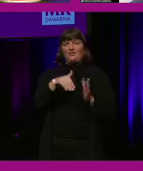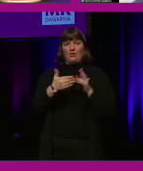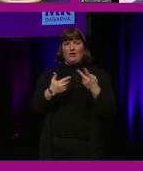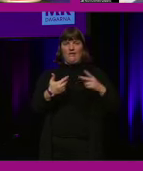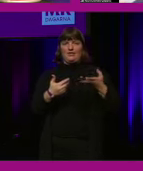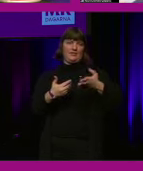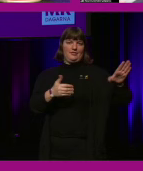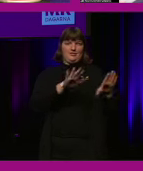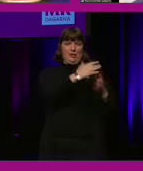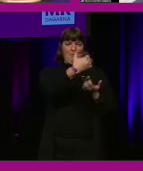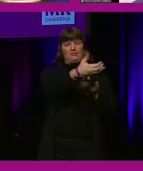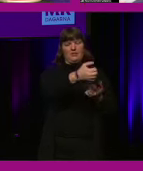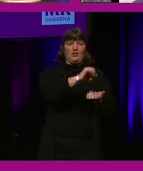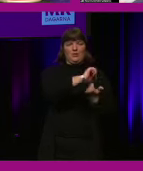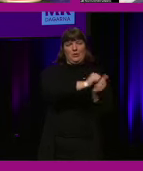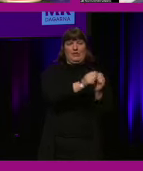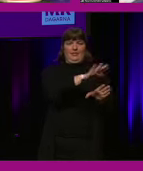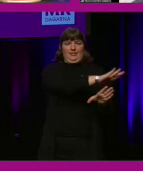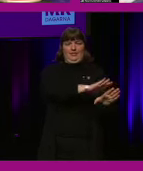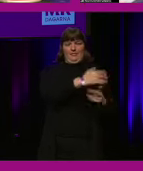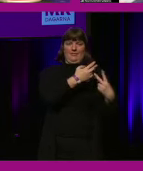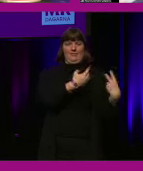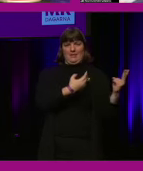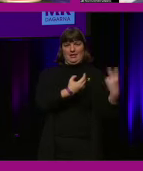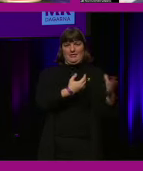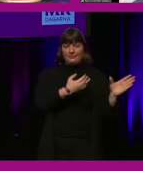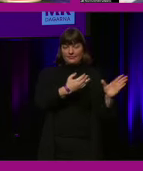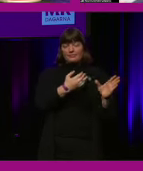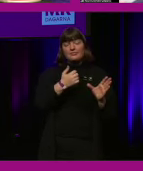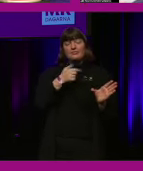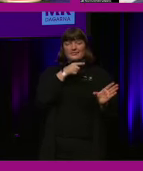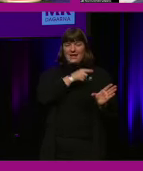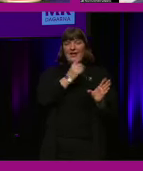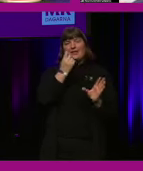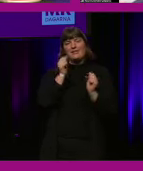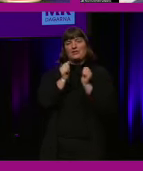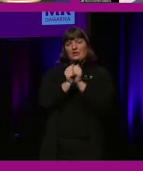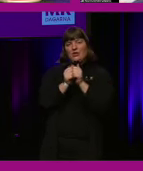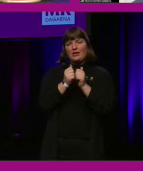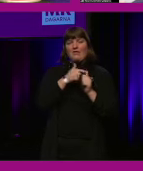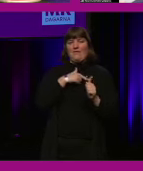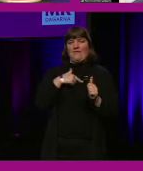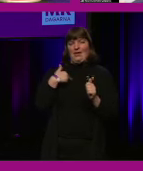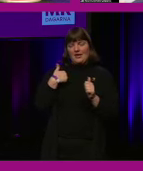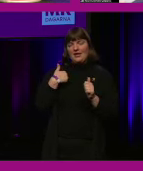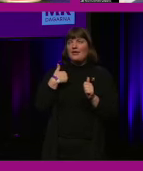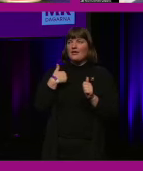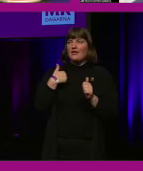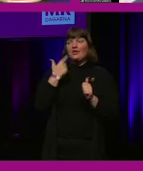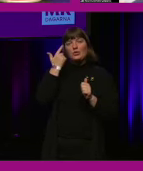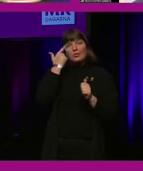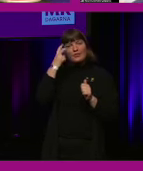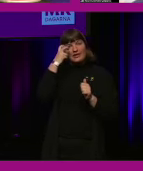side of the political sphere. And this is really something that I think we will see this